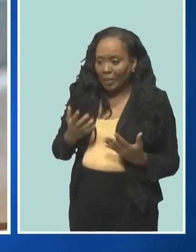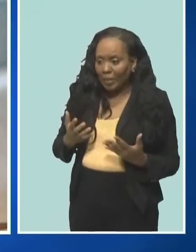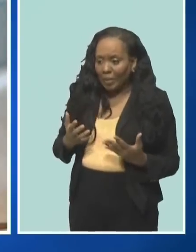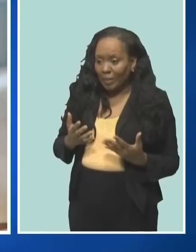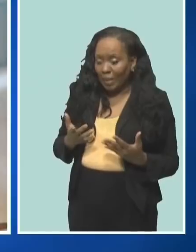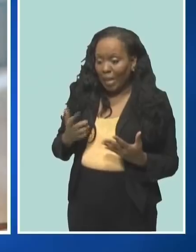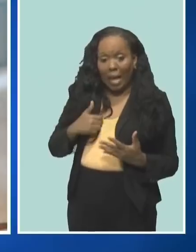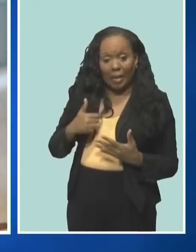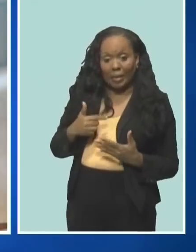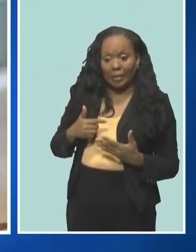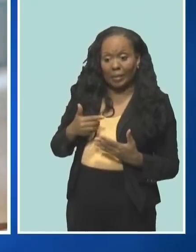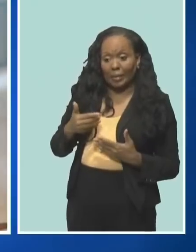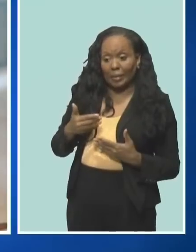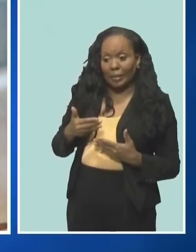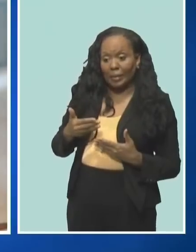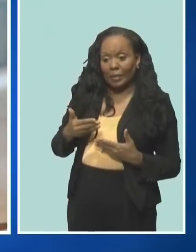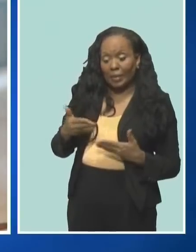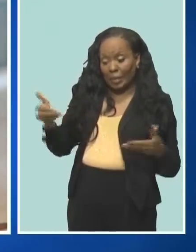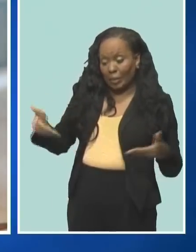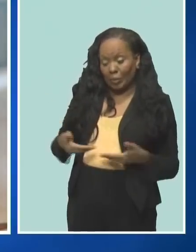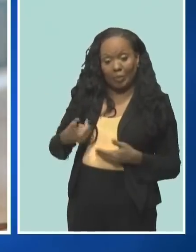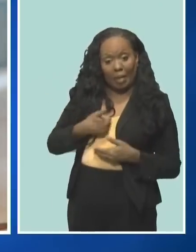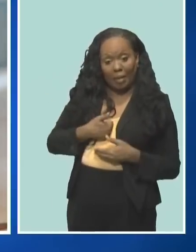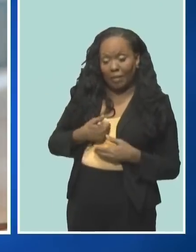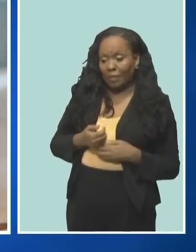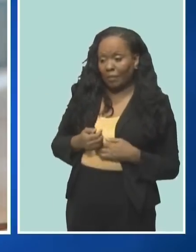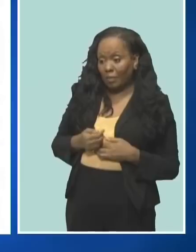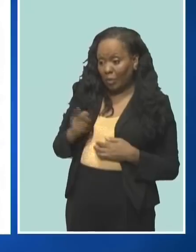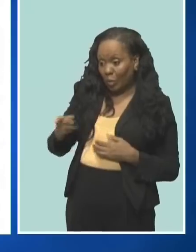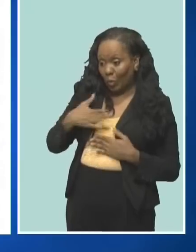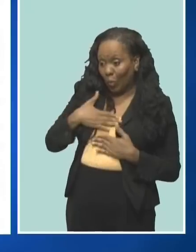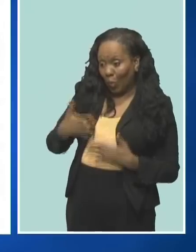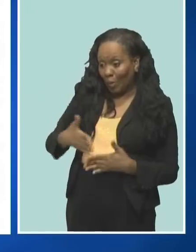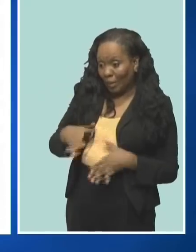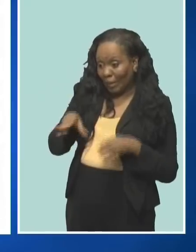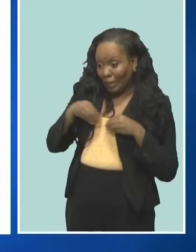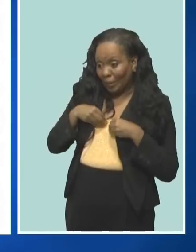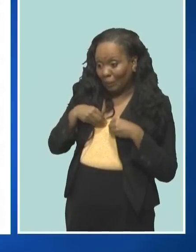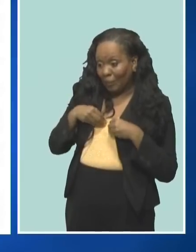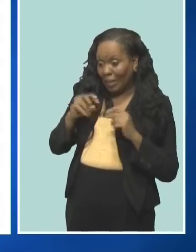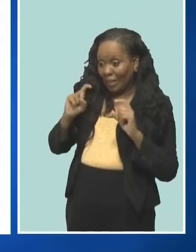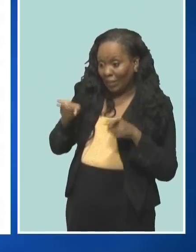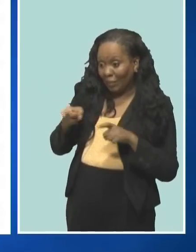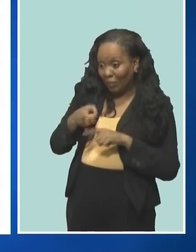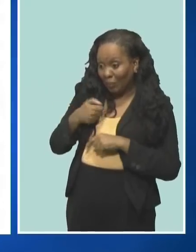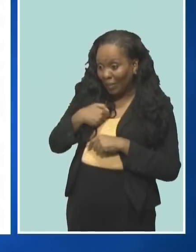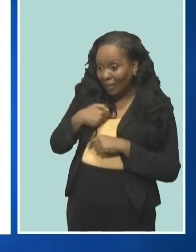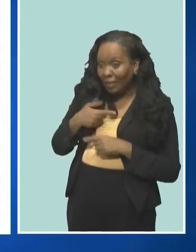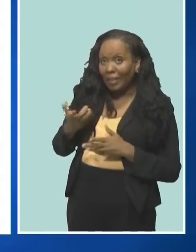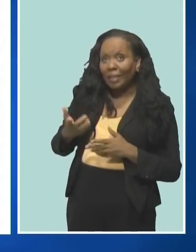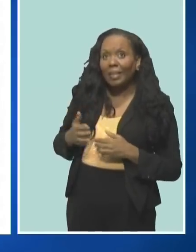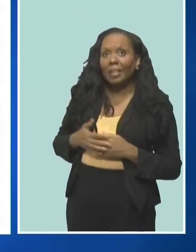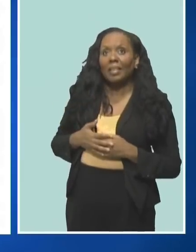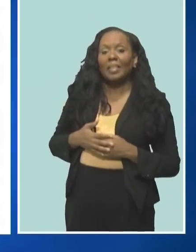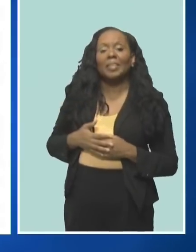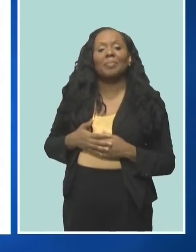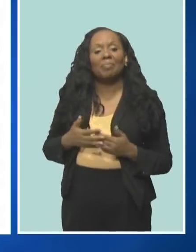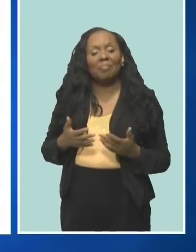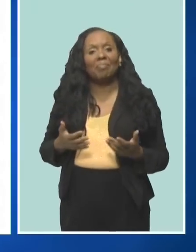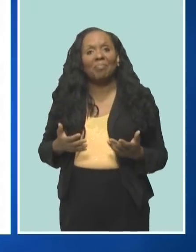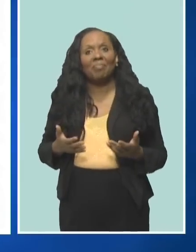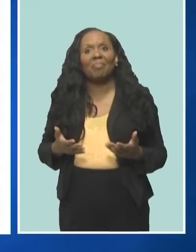to introduce myself, and two, to ask her if she'd be willing to accept a gift from me. This stemmed